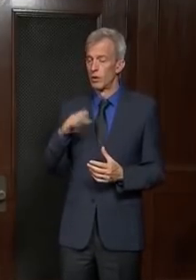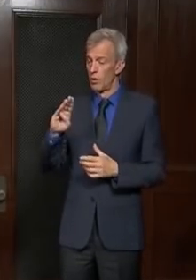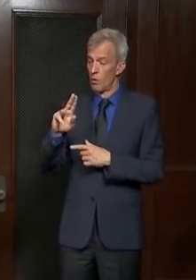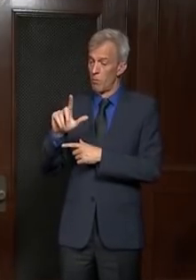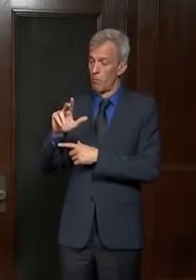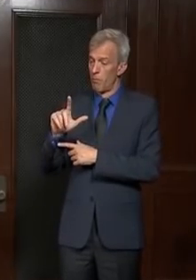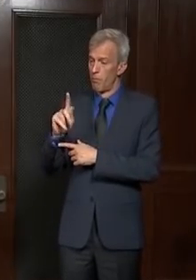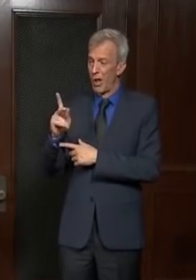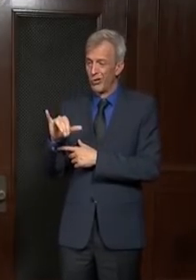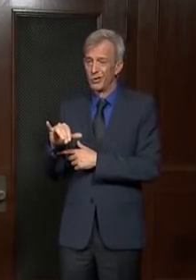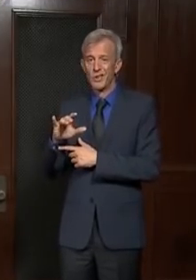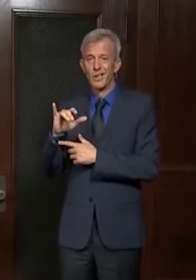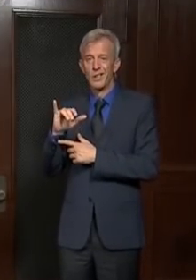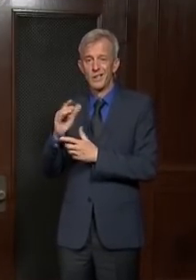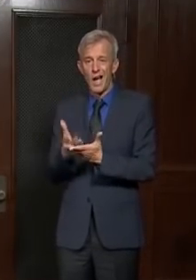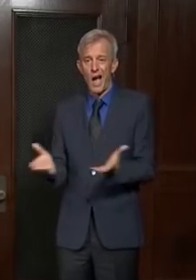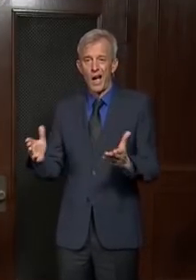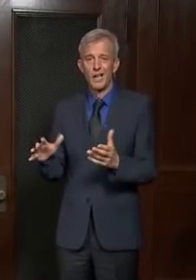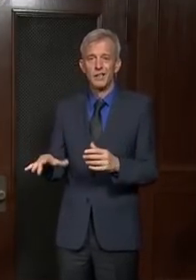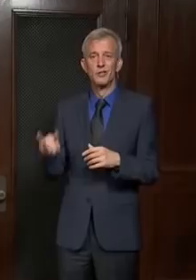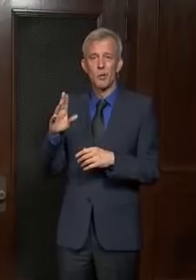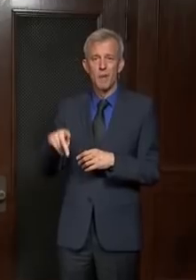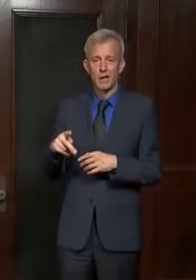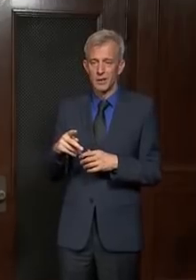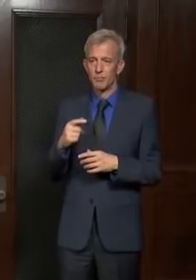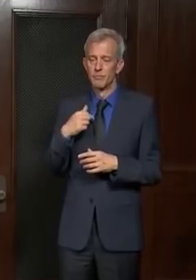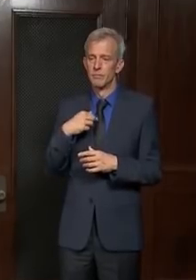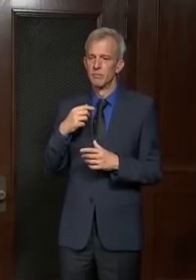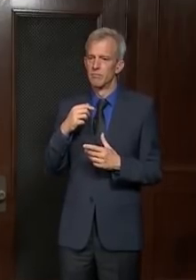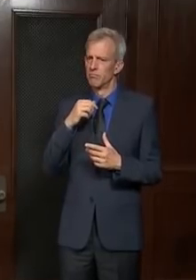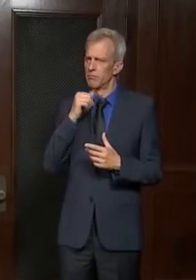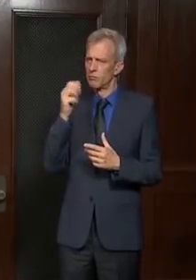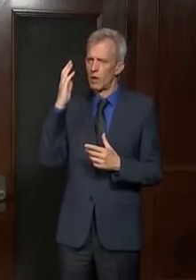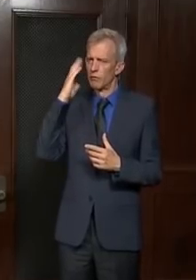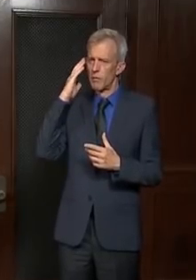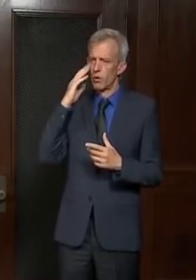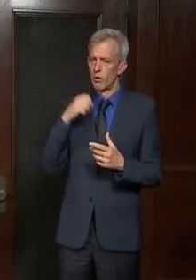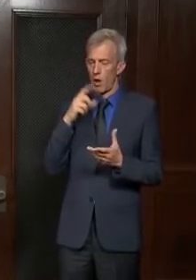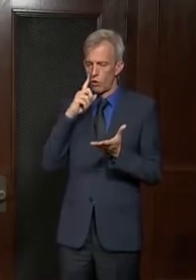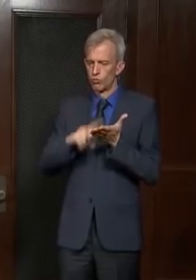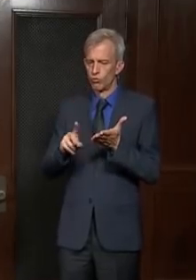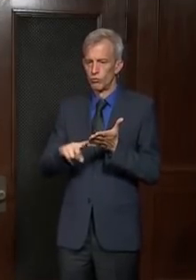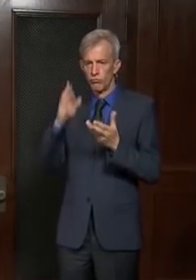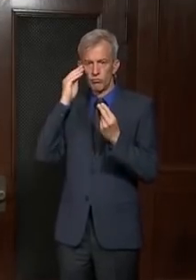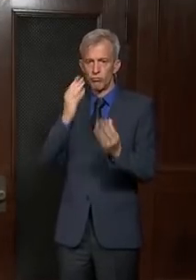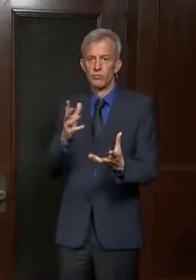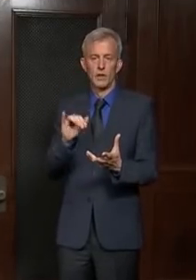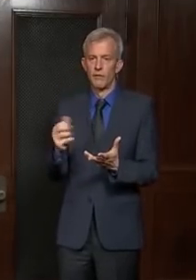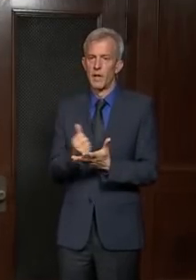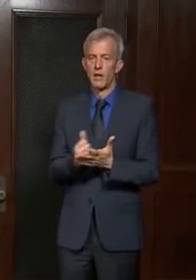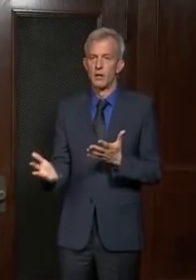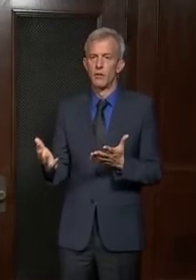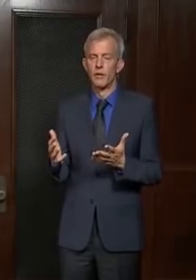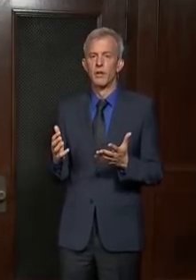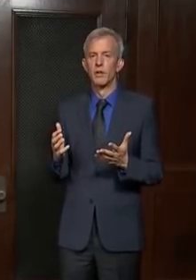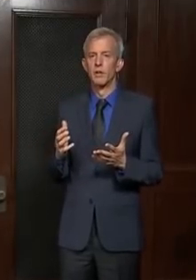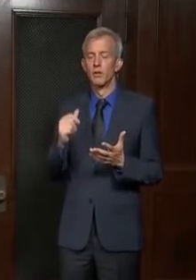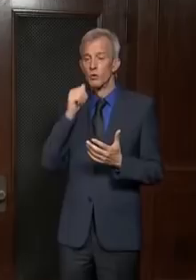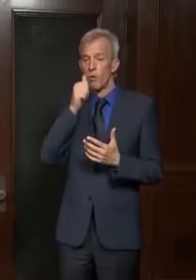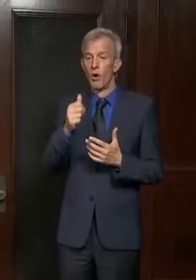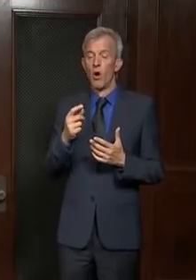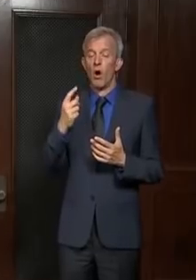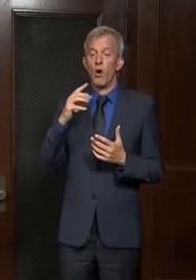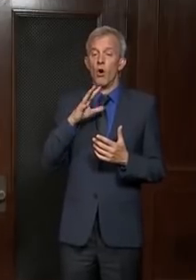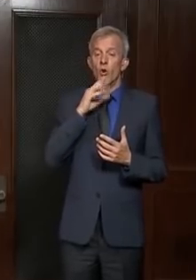new proposal or new thing that came out today, but I'll research that and let you know if there's anything to get back to tomorrow. On the homeless front,